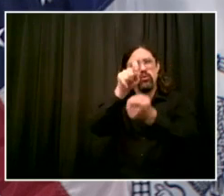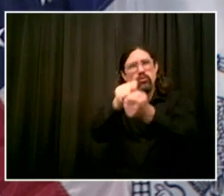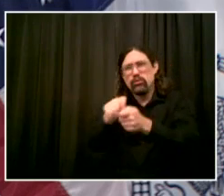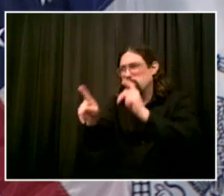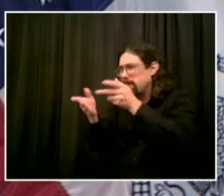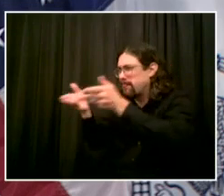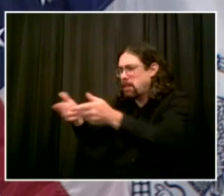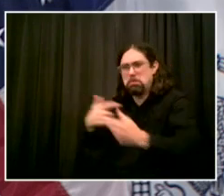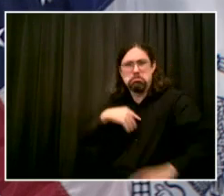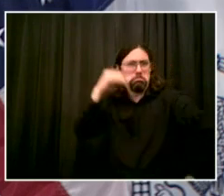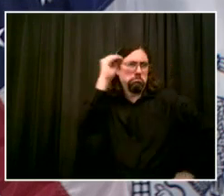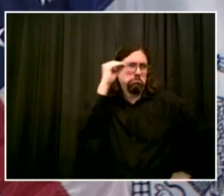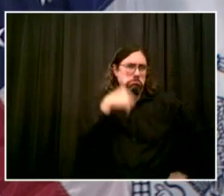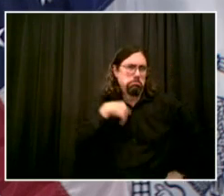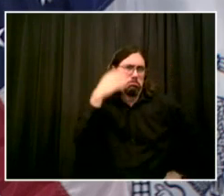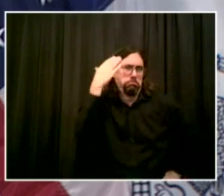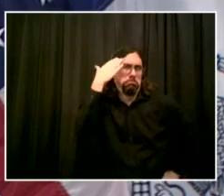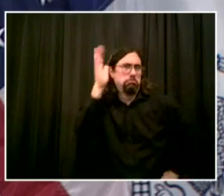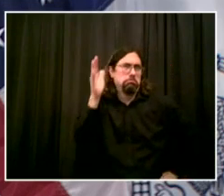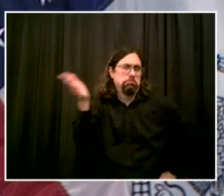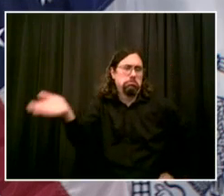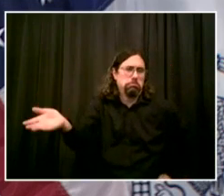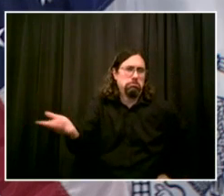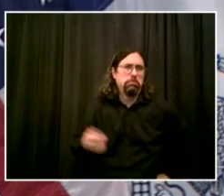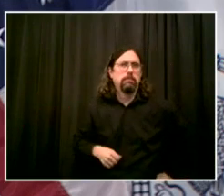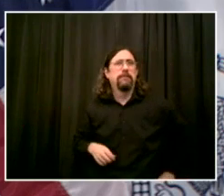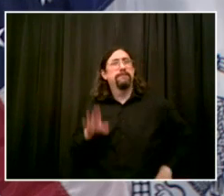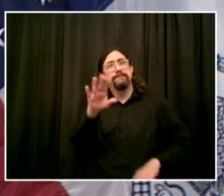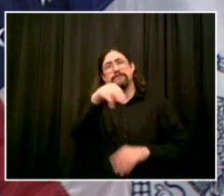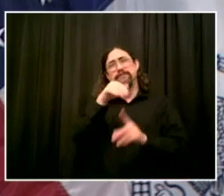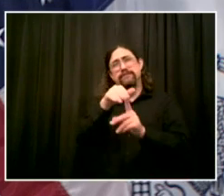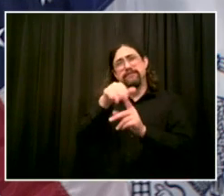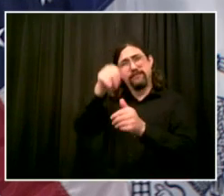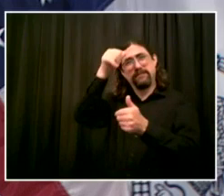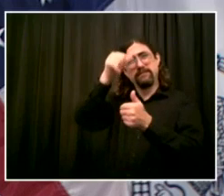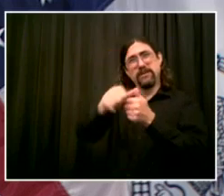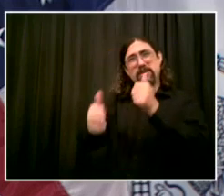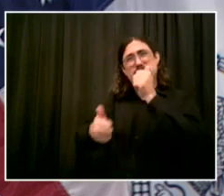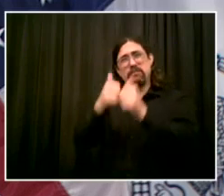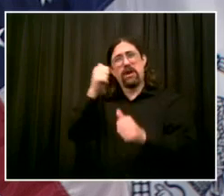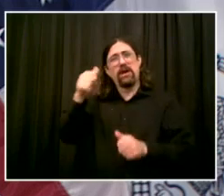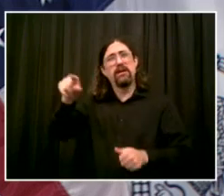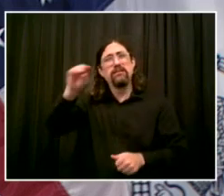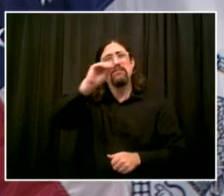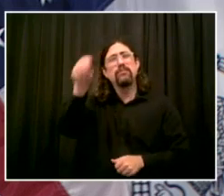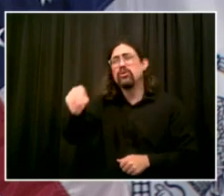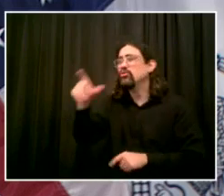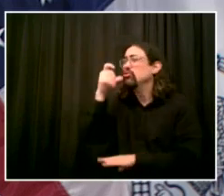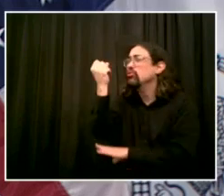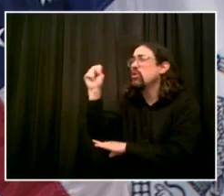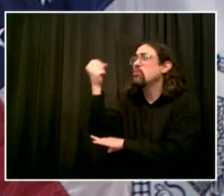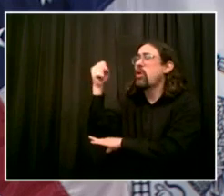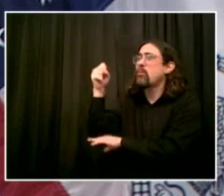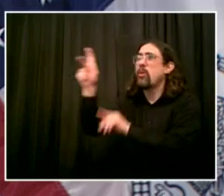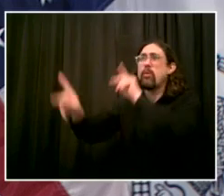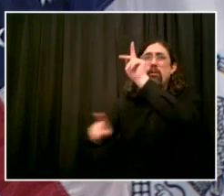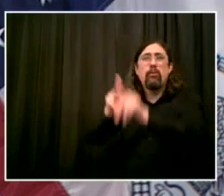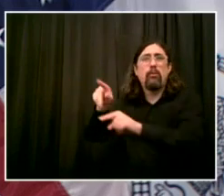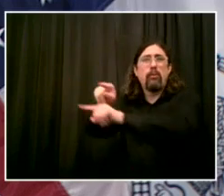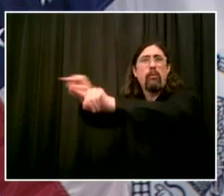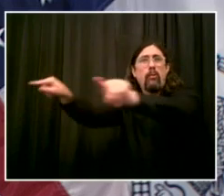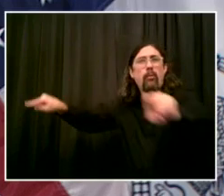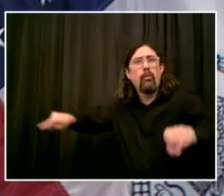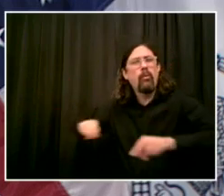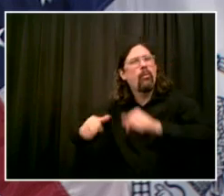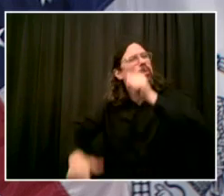peaceful. There's a few who have chosen violence, and that will never be accepted. But to the question of what's going on with that particular